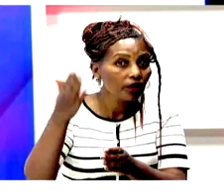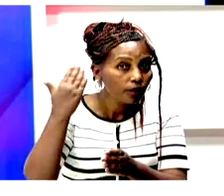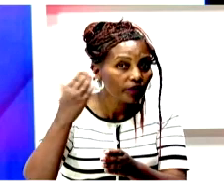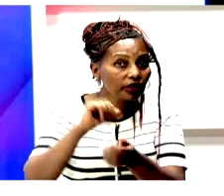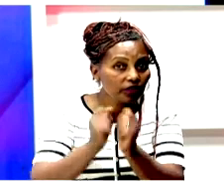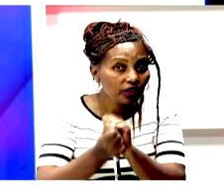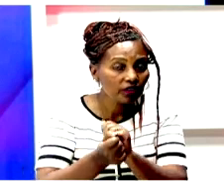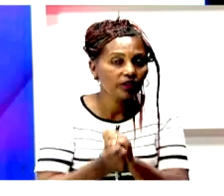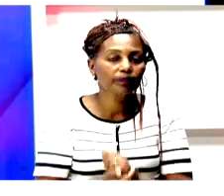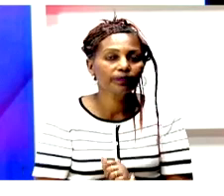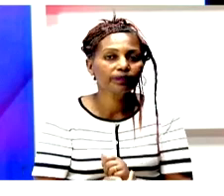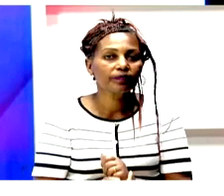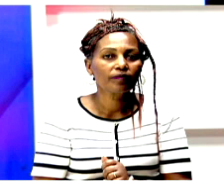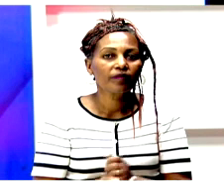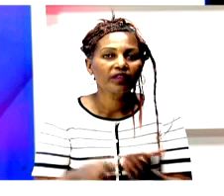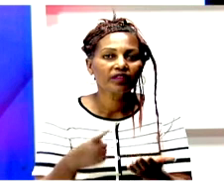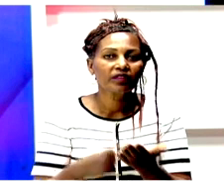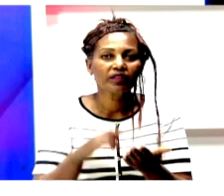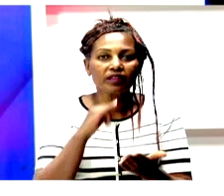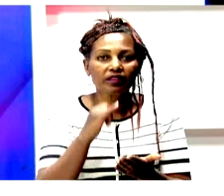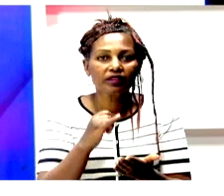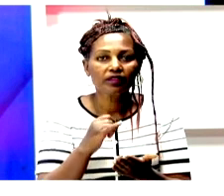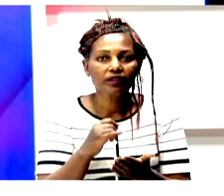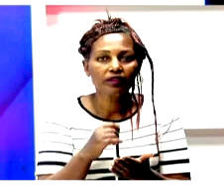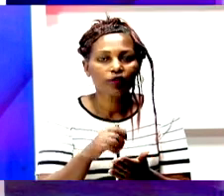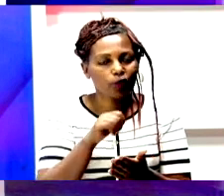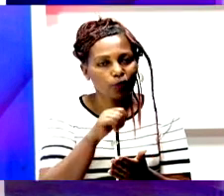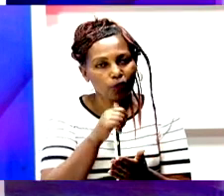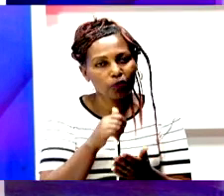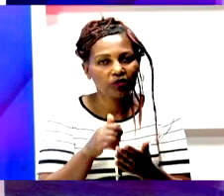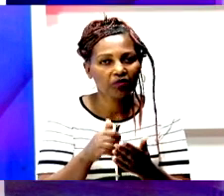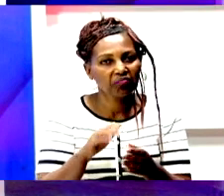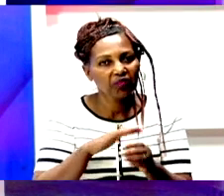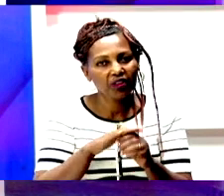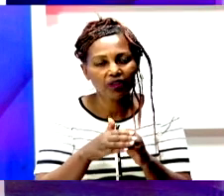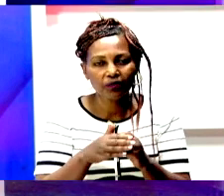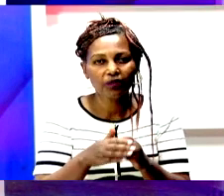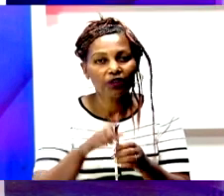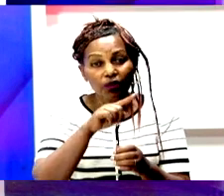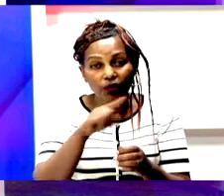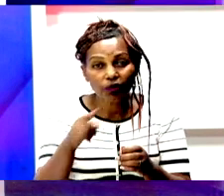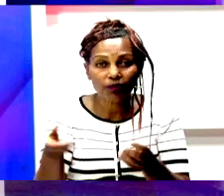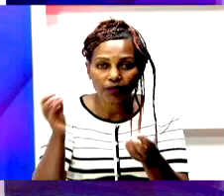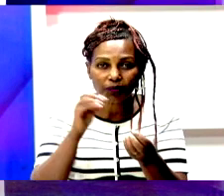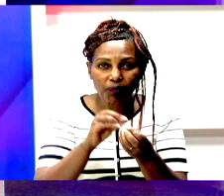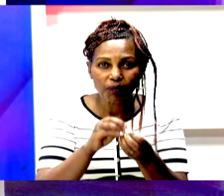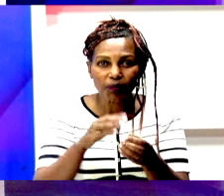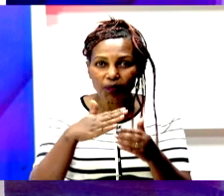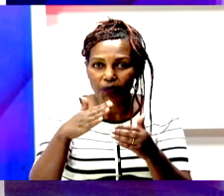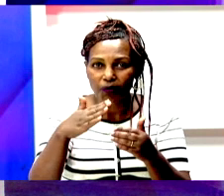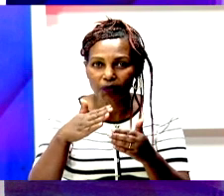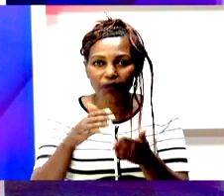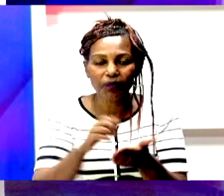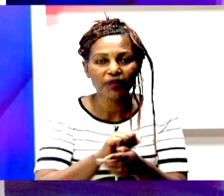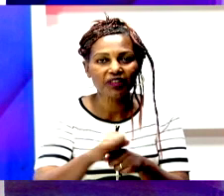Okay, this is not enough practice. We are going to practice further in other